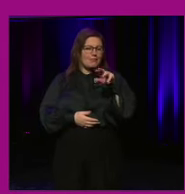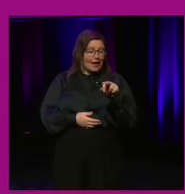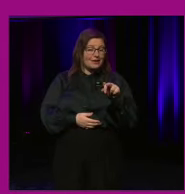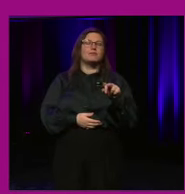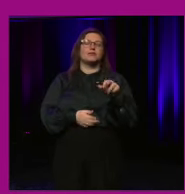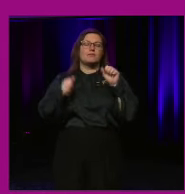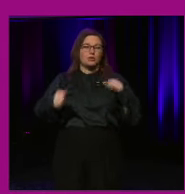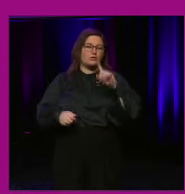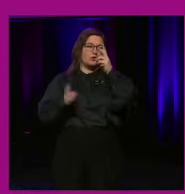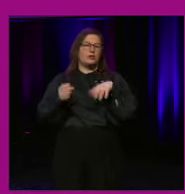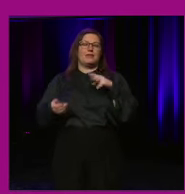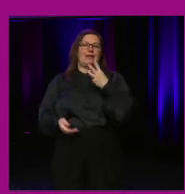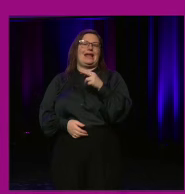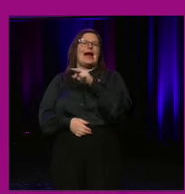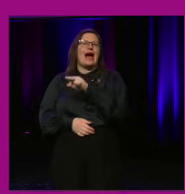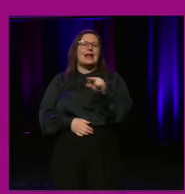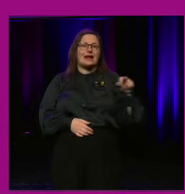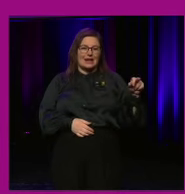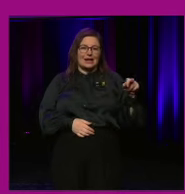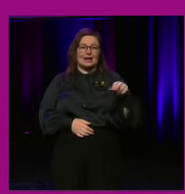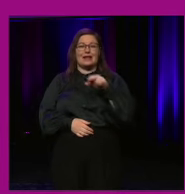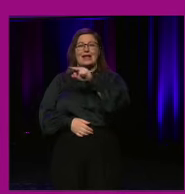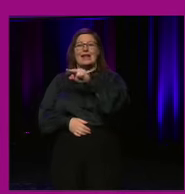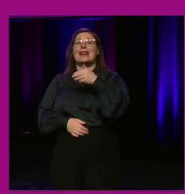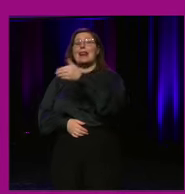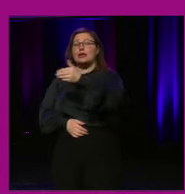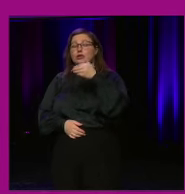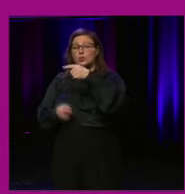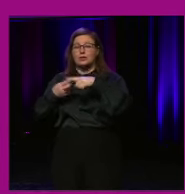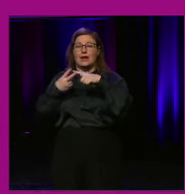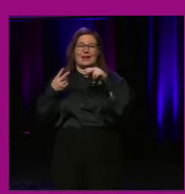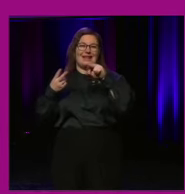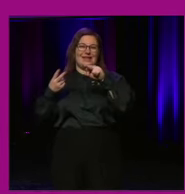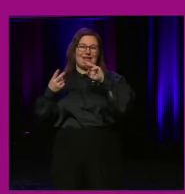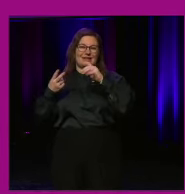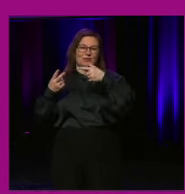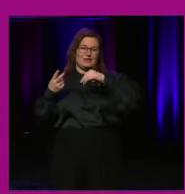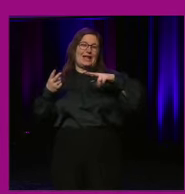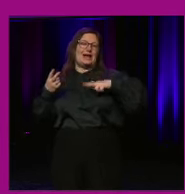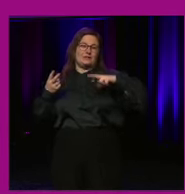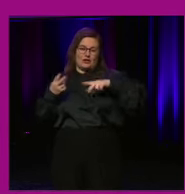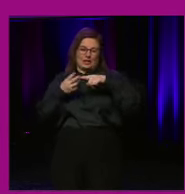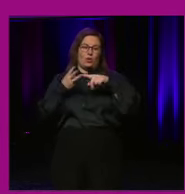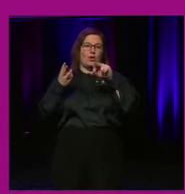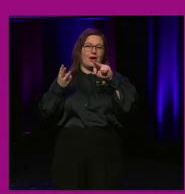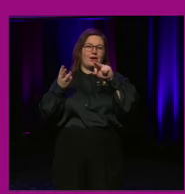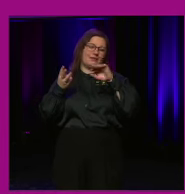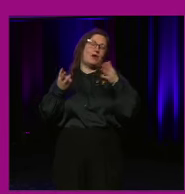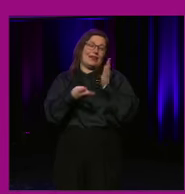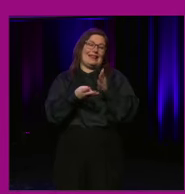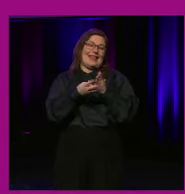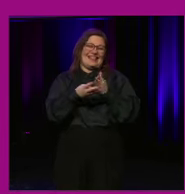3 R's, namely relationships, responsibilities, and rights.